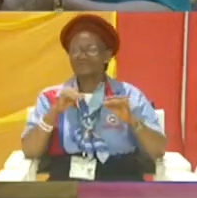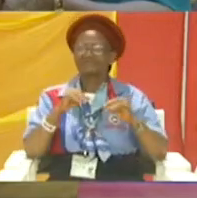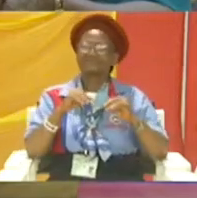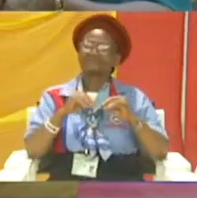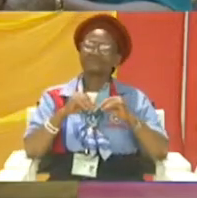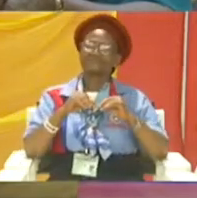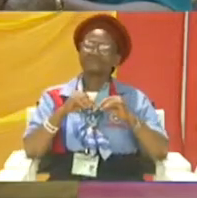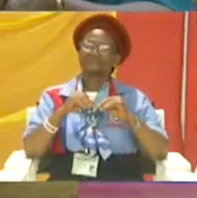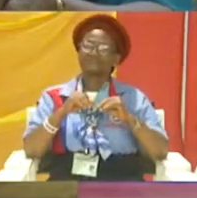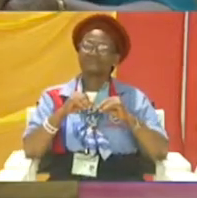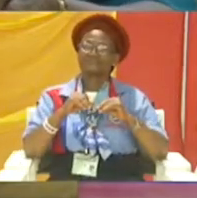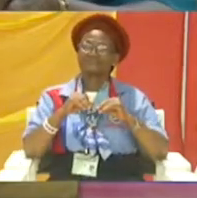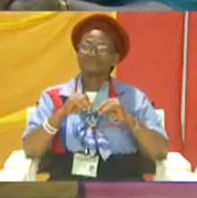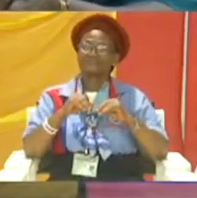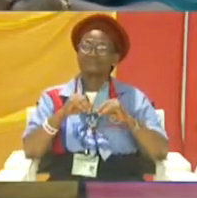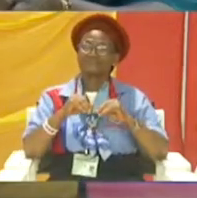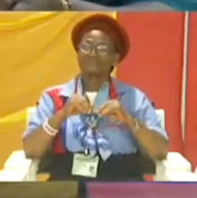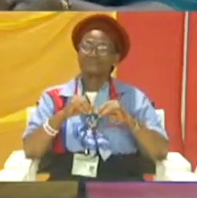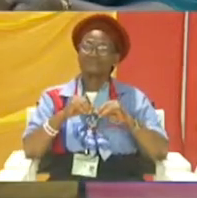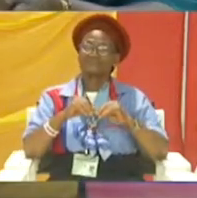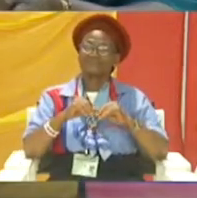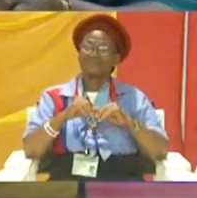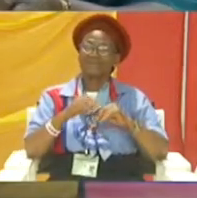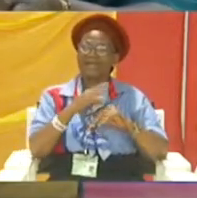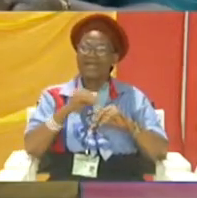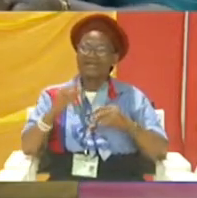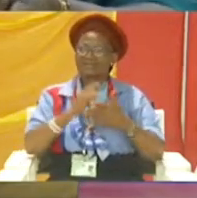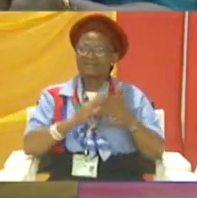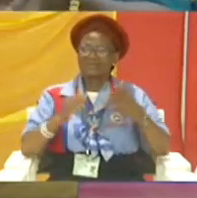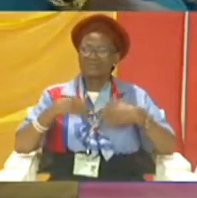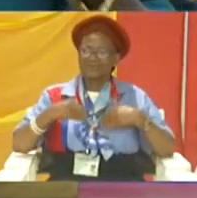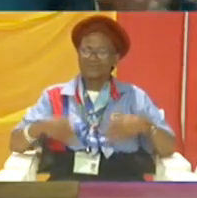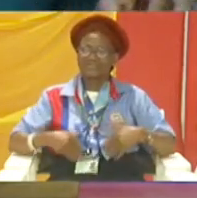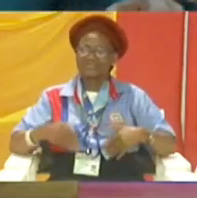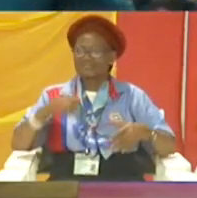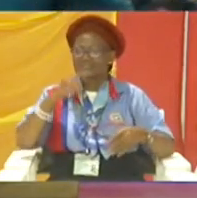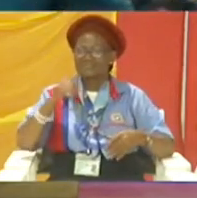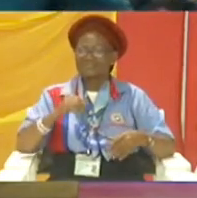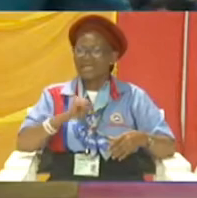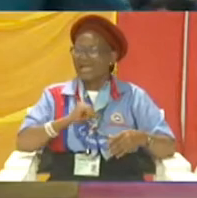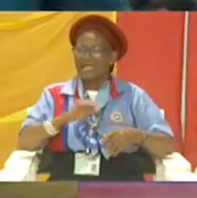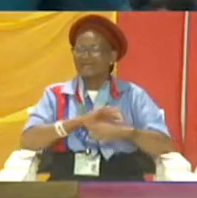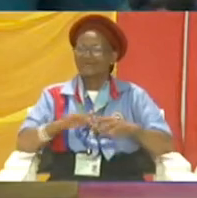bondage go, and somebody says, I don't want to go,